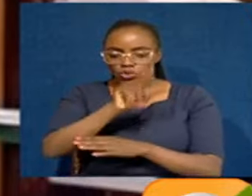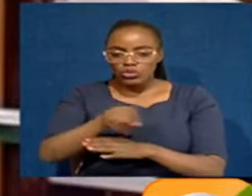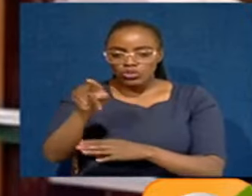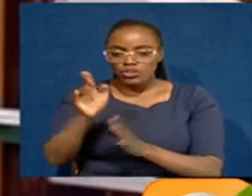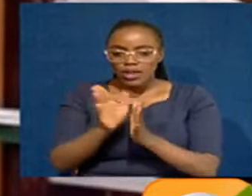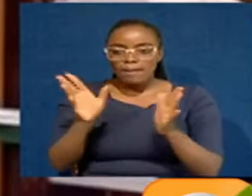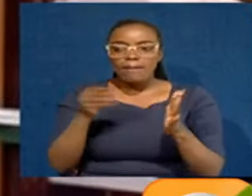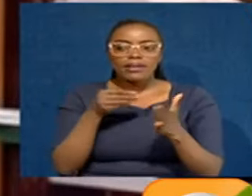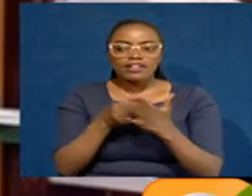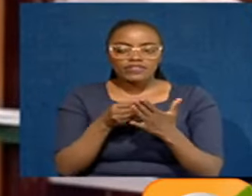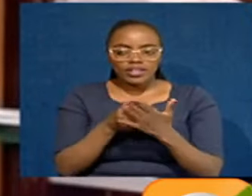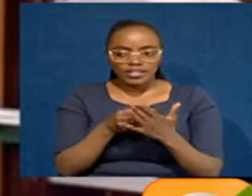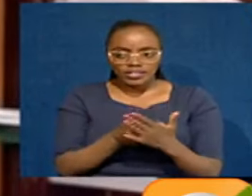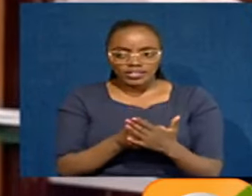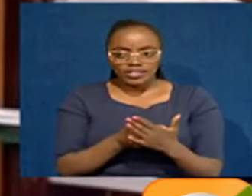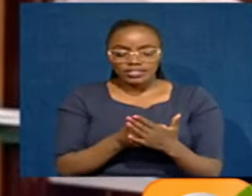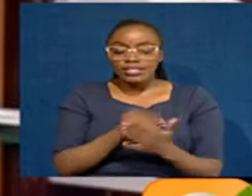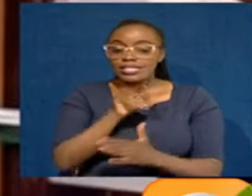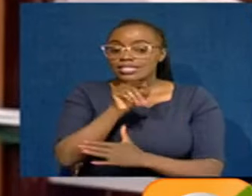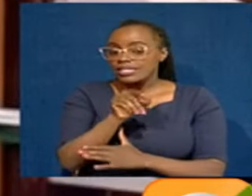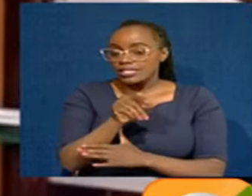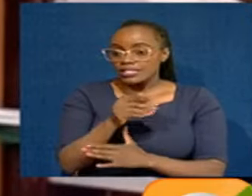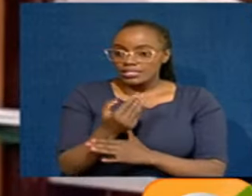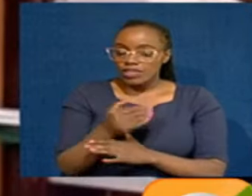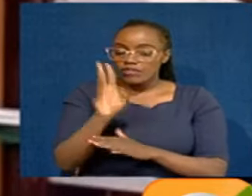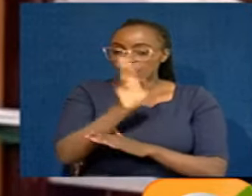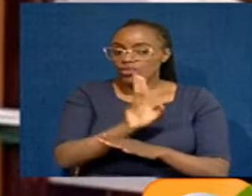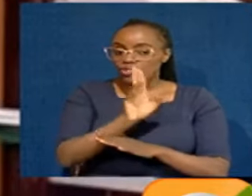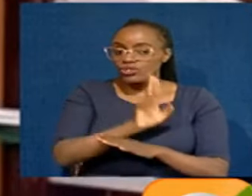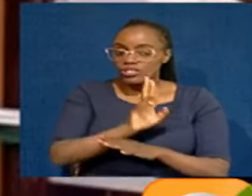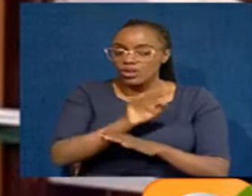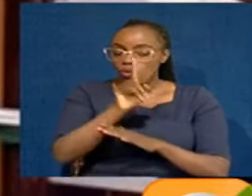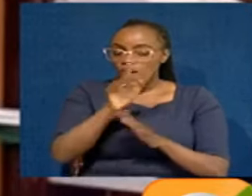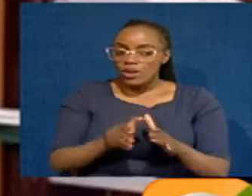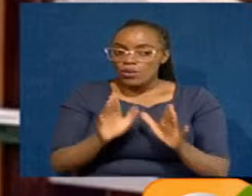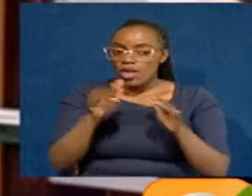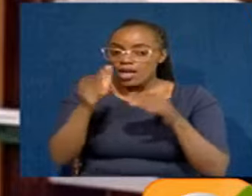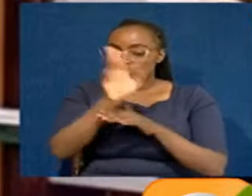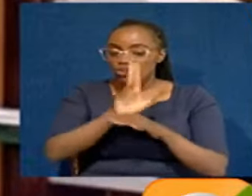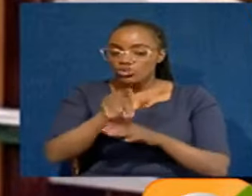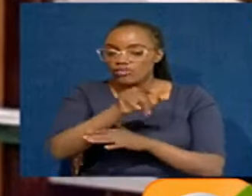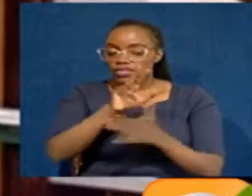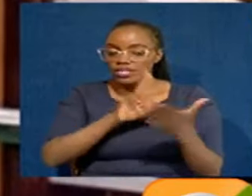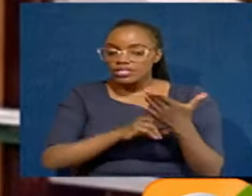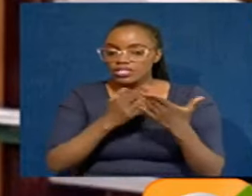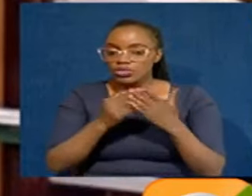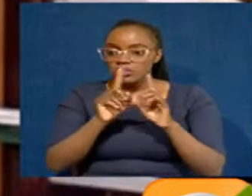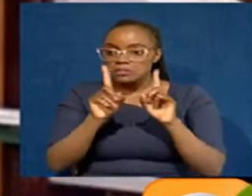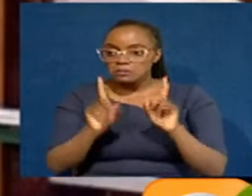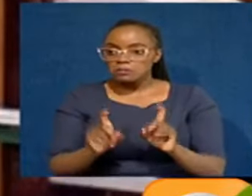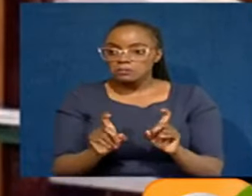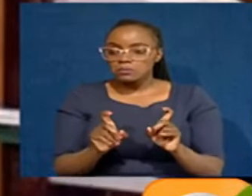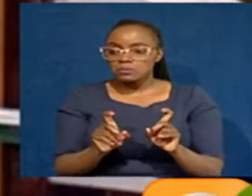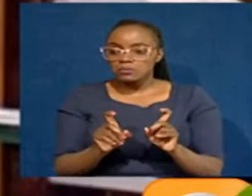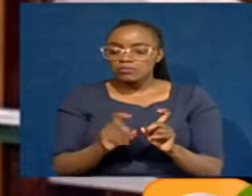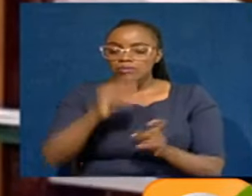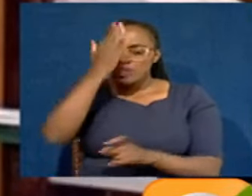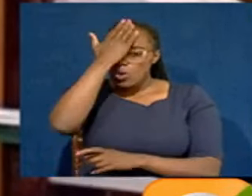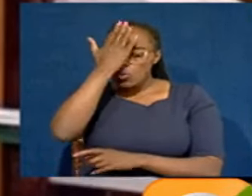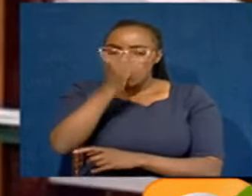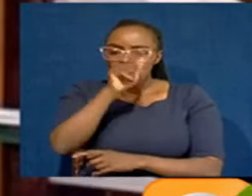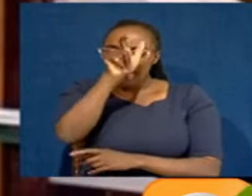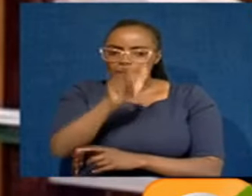public finances. Was this one way of prudent use of those resources? Why should